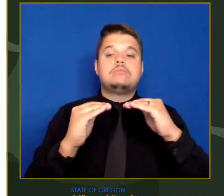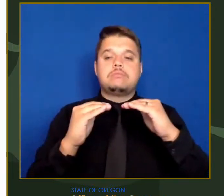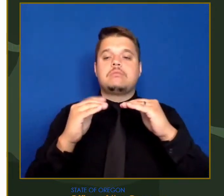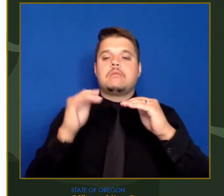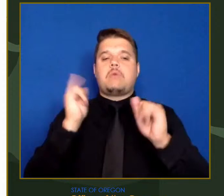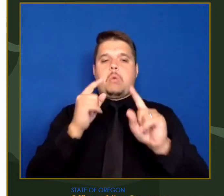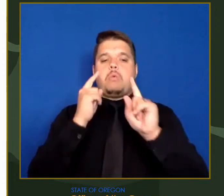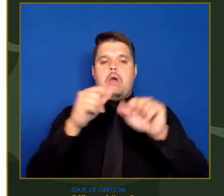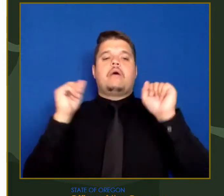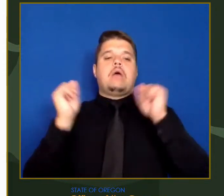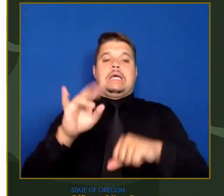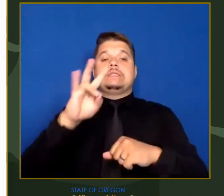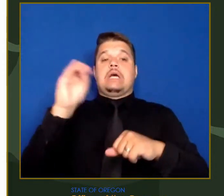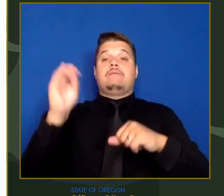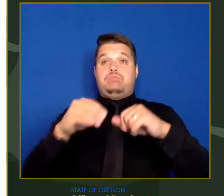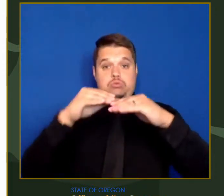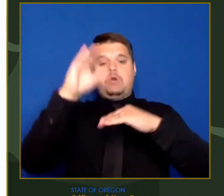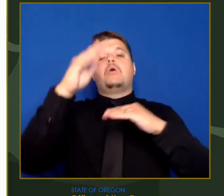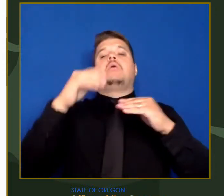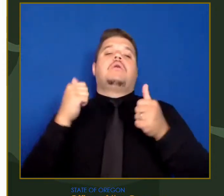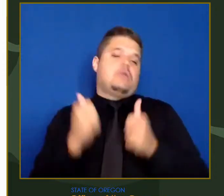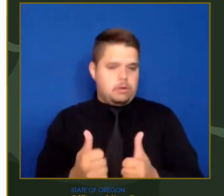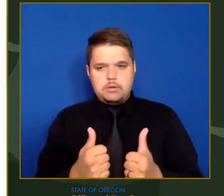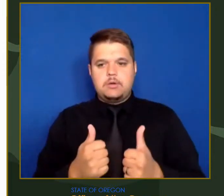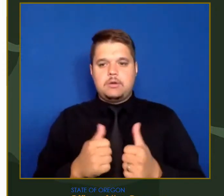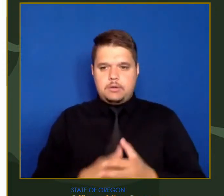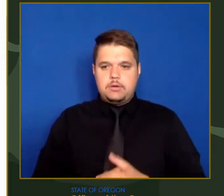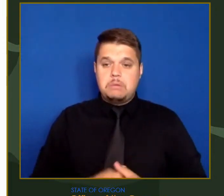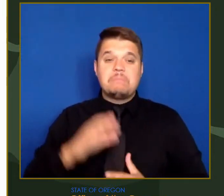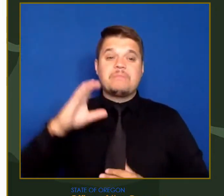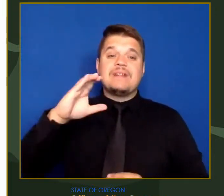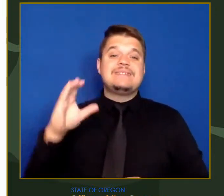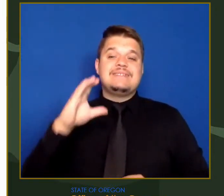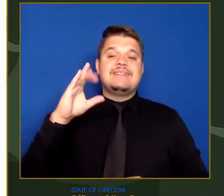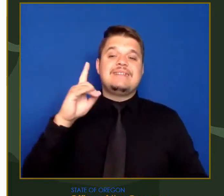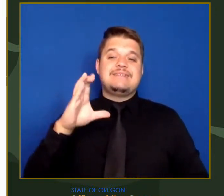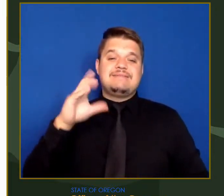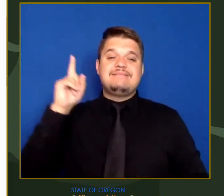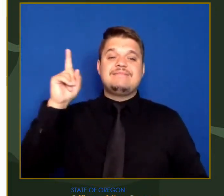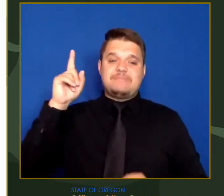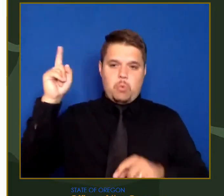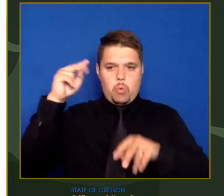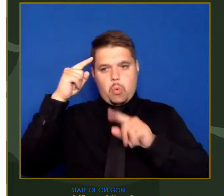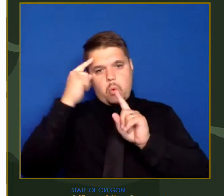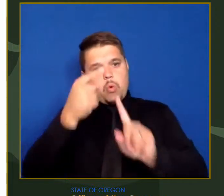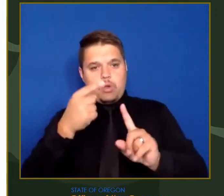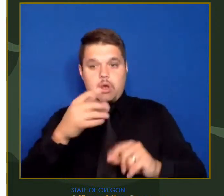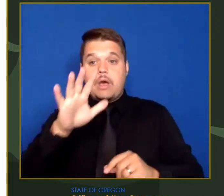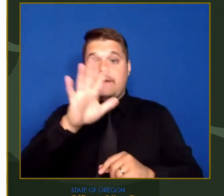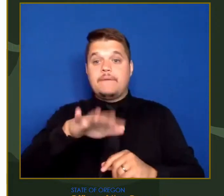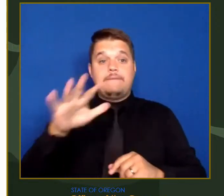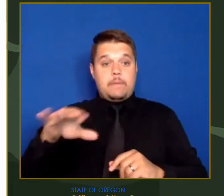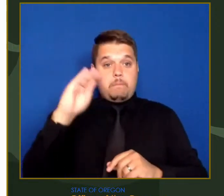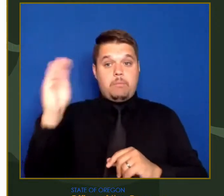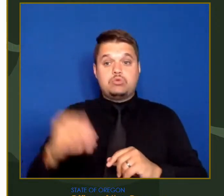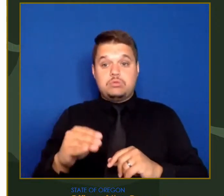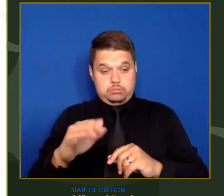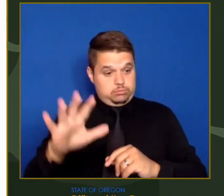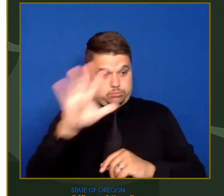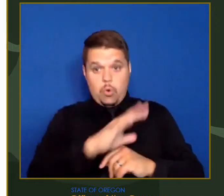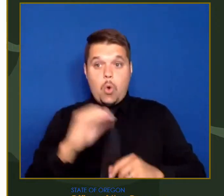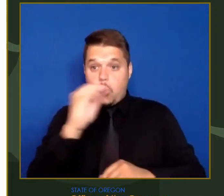dose. According to the CDC, 55% of all Oregonians have had at least one vaccination. The national average is